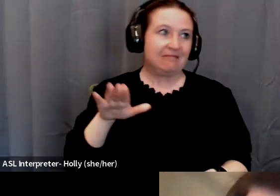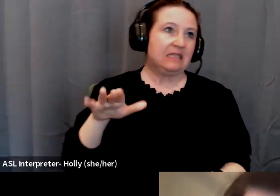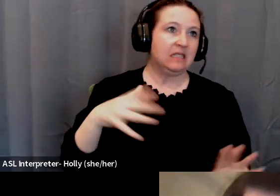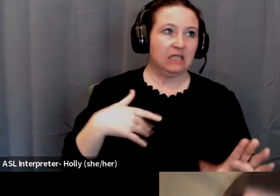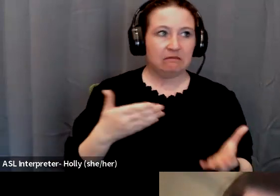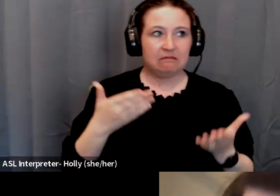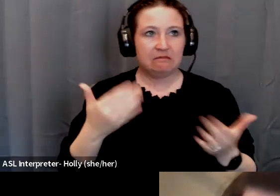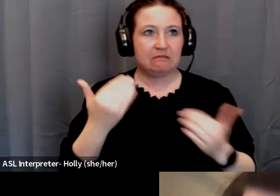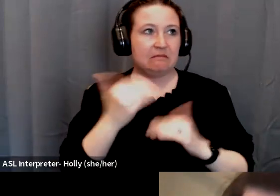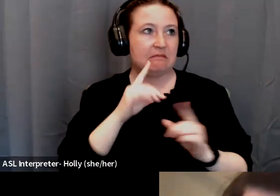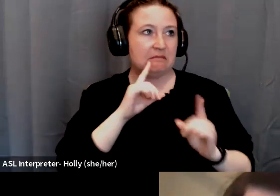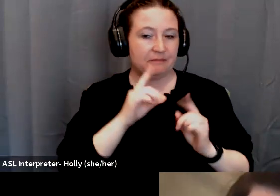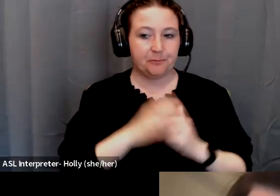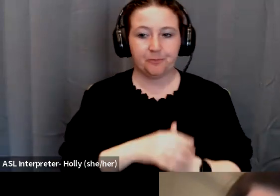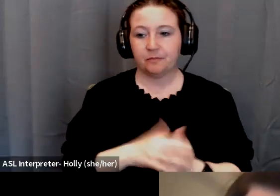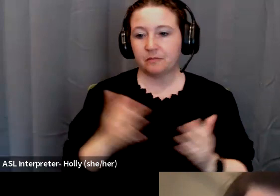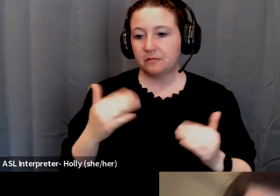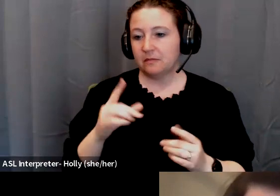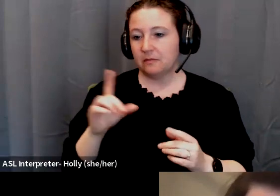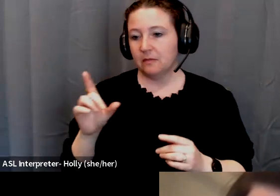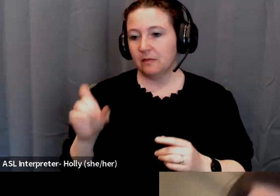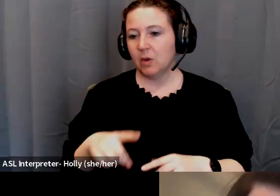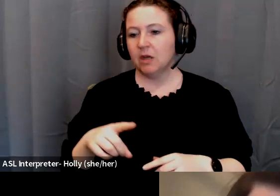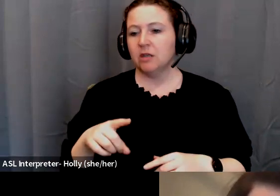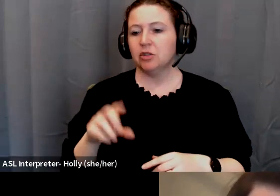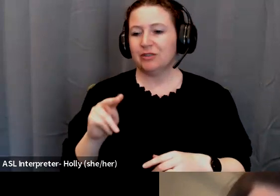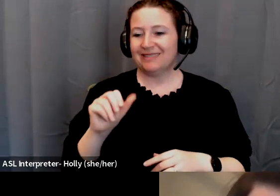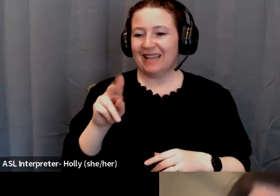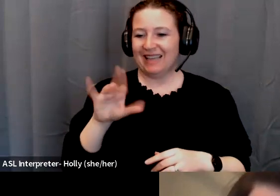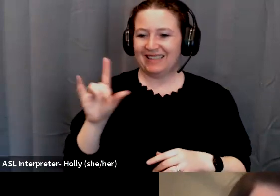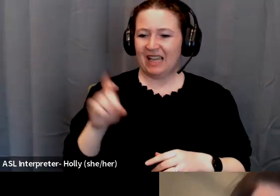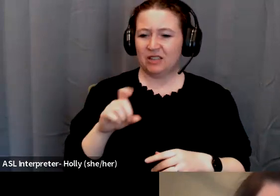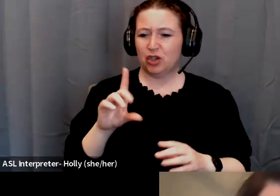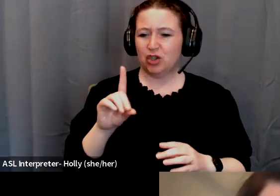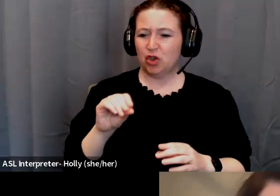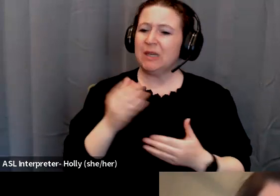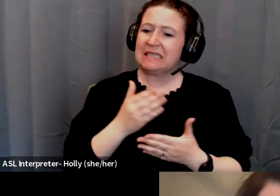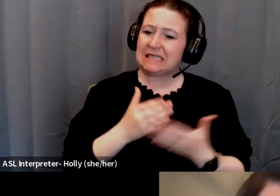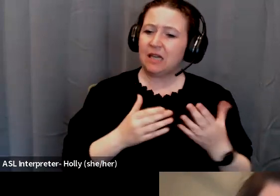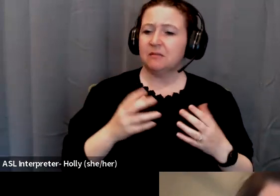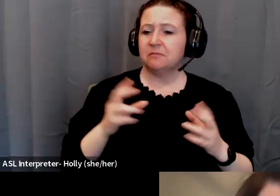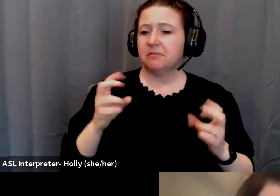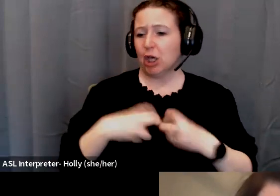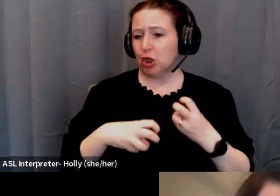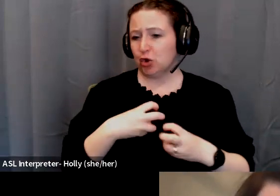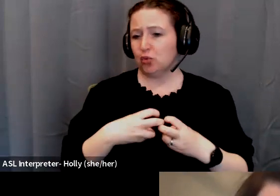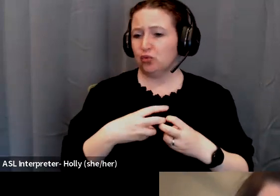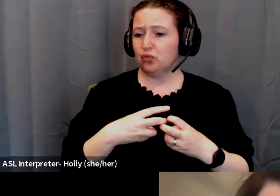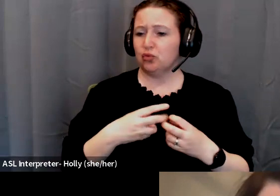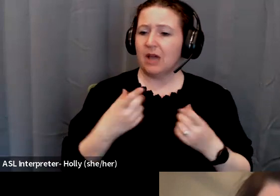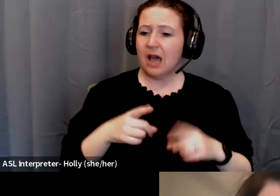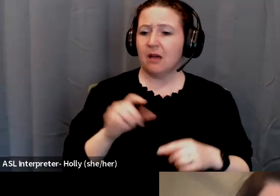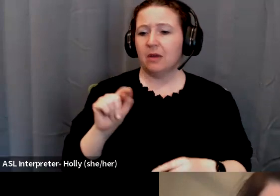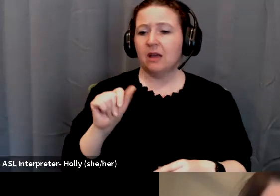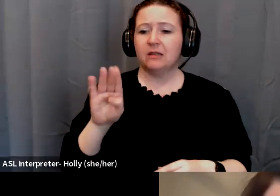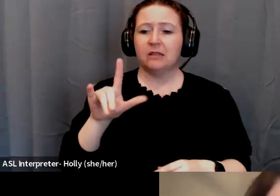next question is from Nancy. Do issues ever get tabled for a future time if the debate is lengthy, or do they generally call for a vote and the majority decides